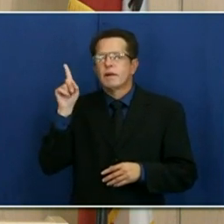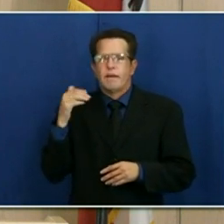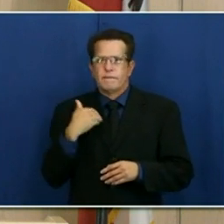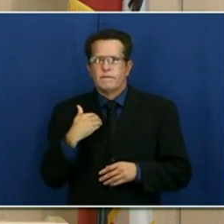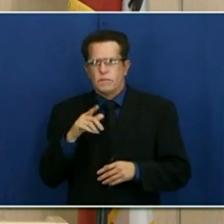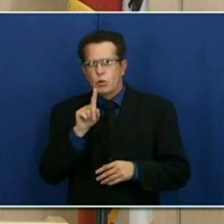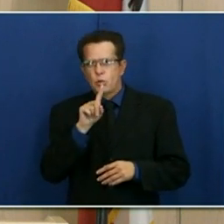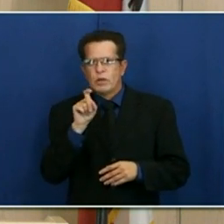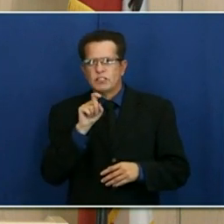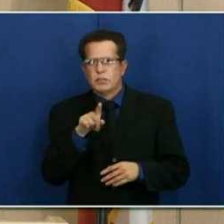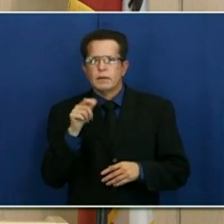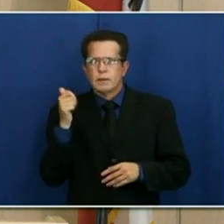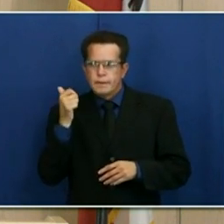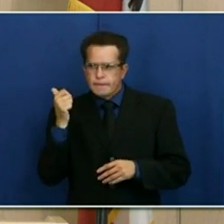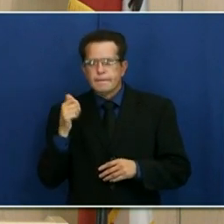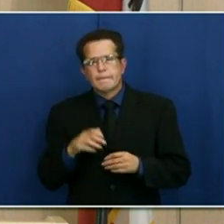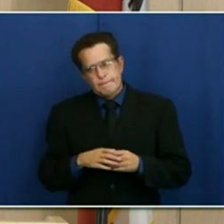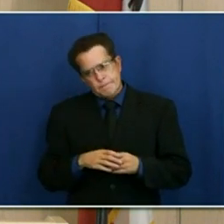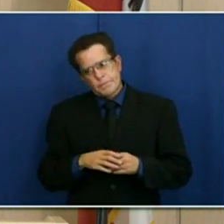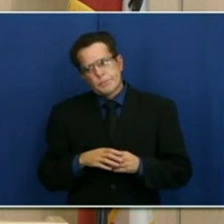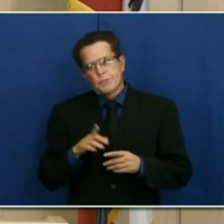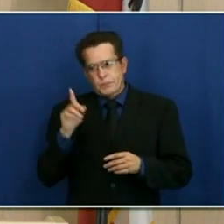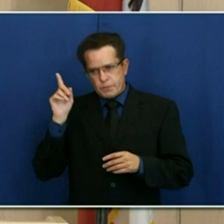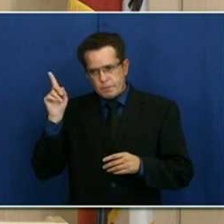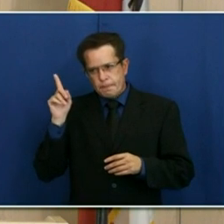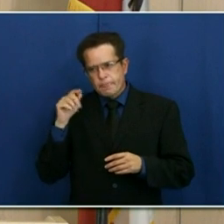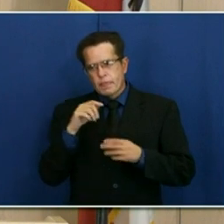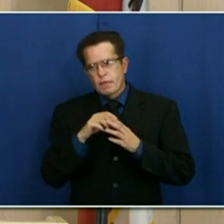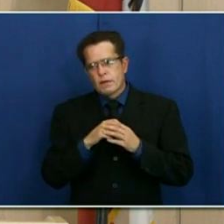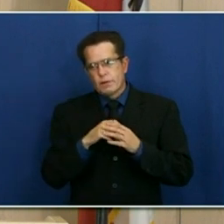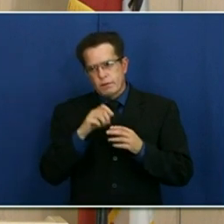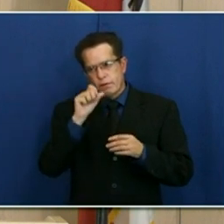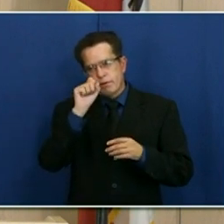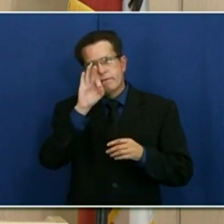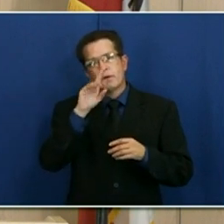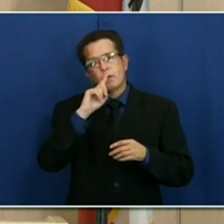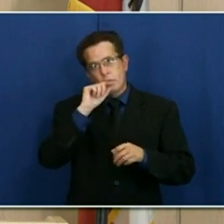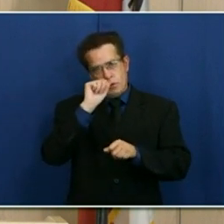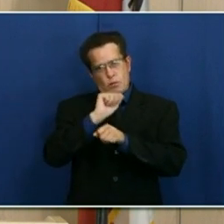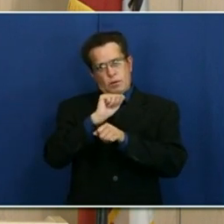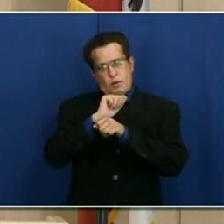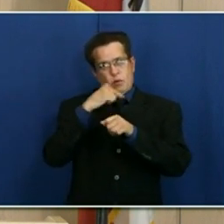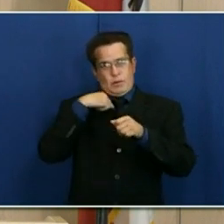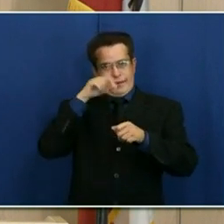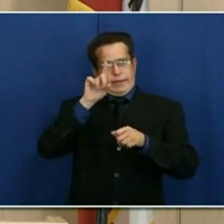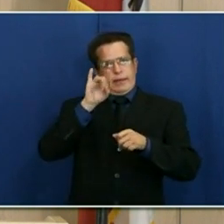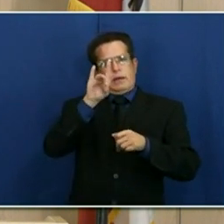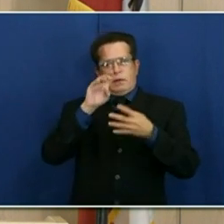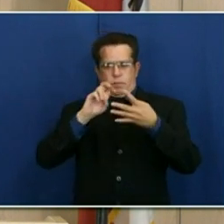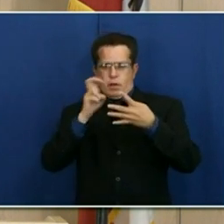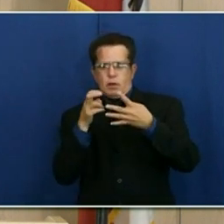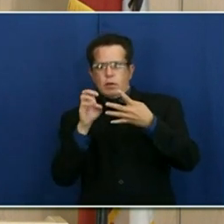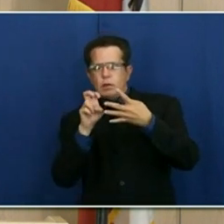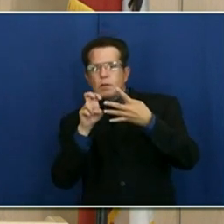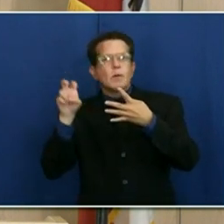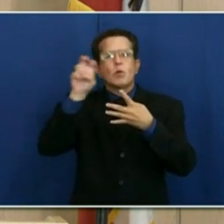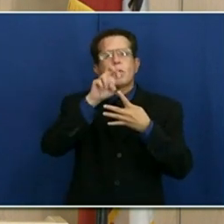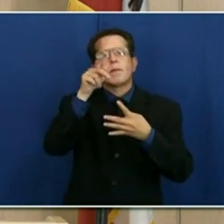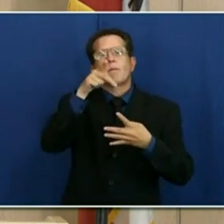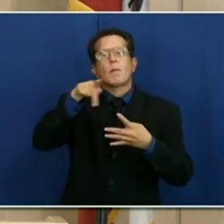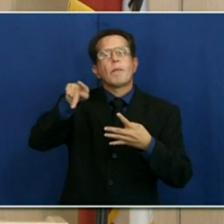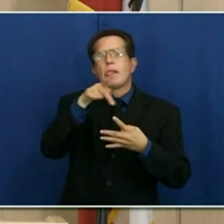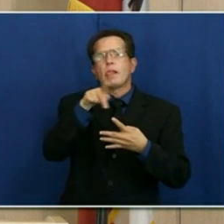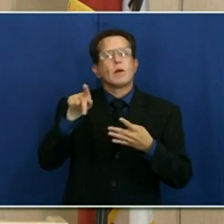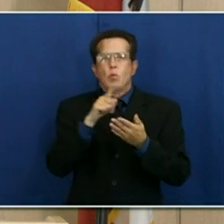I just hope if someone could provide a reminder as to if we were to return to the purple tier, what that would mean again in